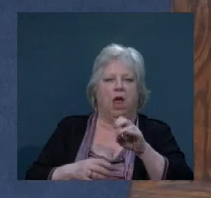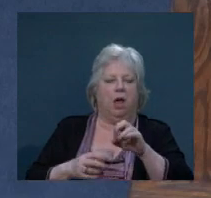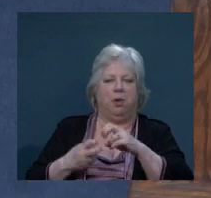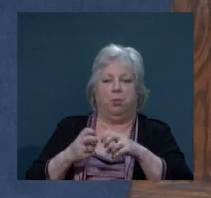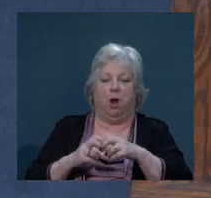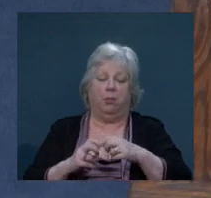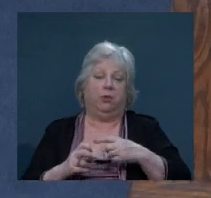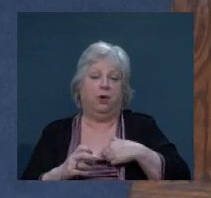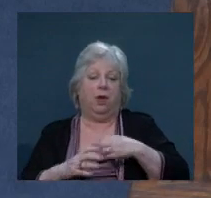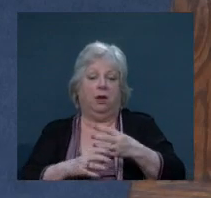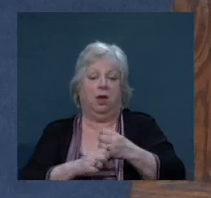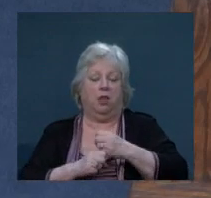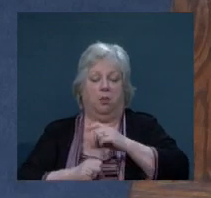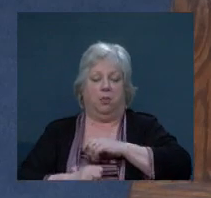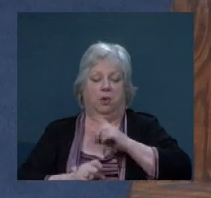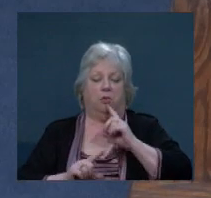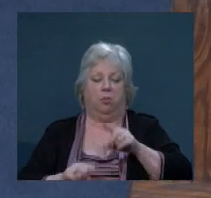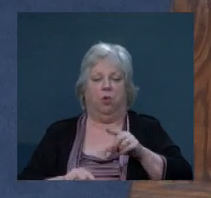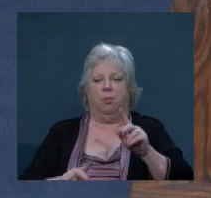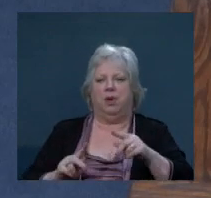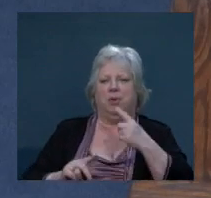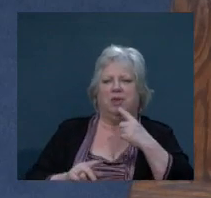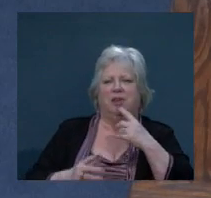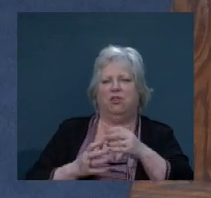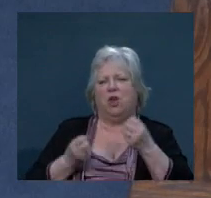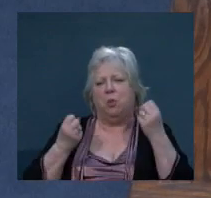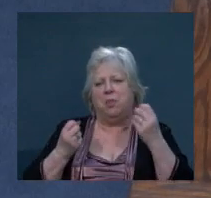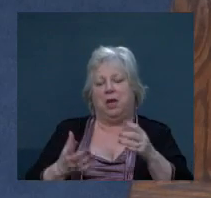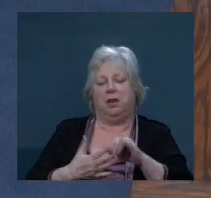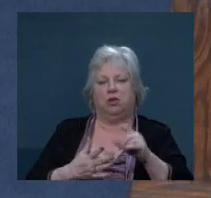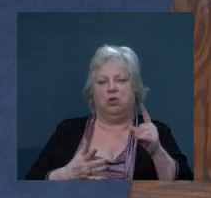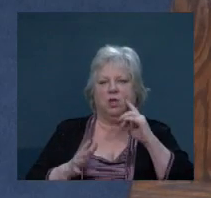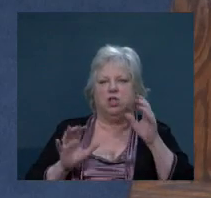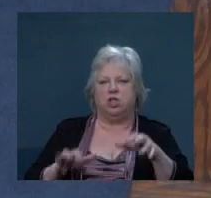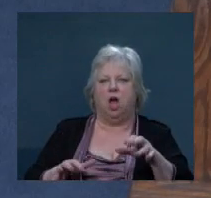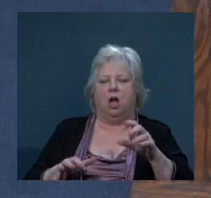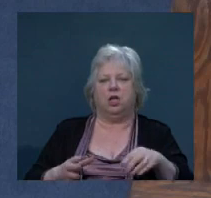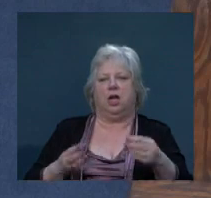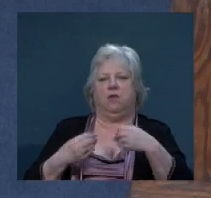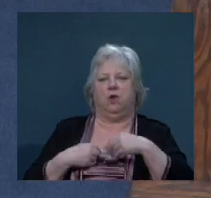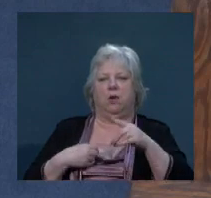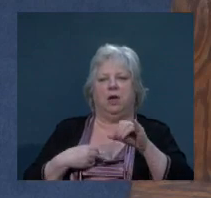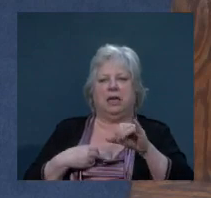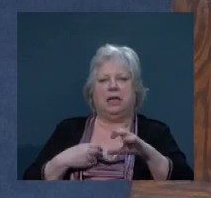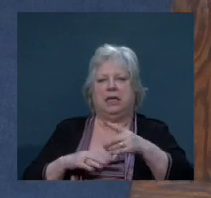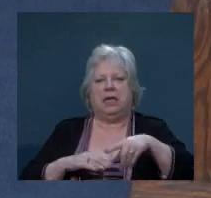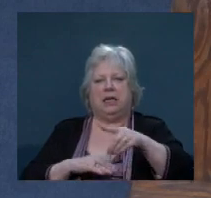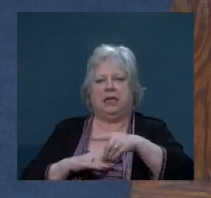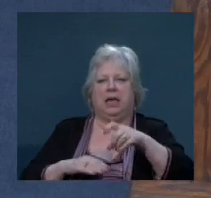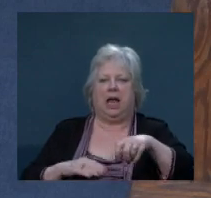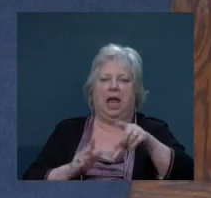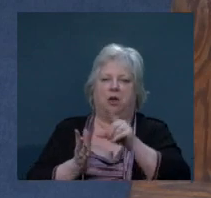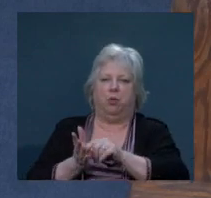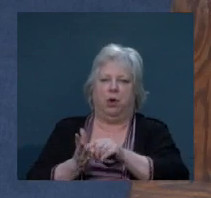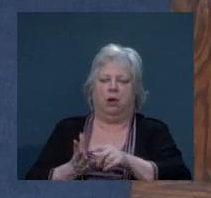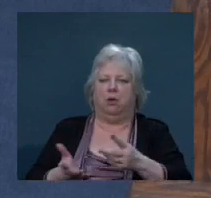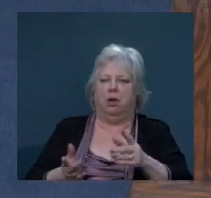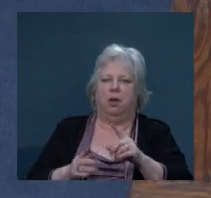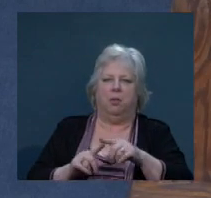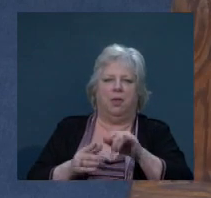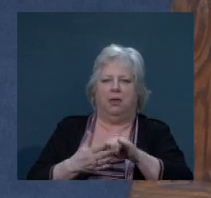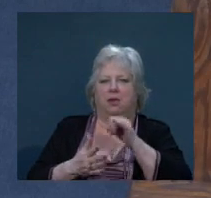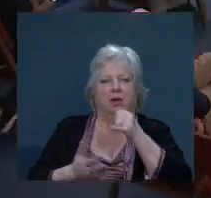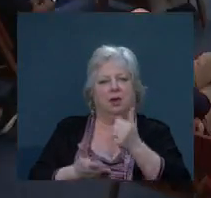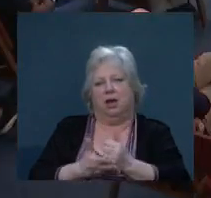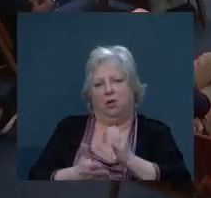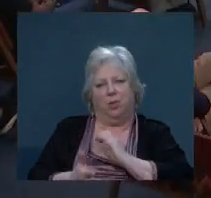police reports. The police officer told me that it was so much volume, she was shocked. She had to give it to me on a disc, and I had to get it printed out. Thank you. But that's not going to help